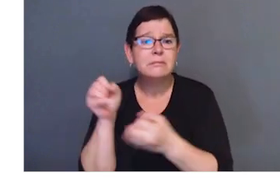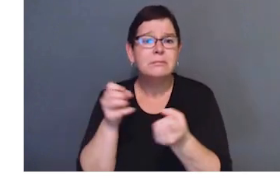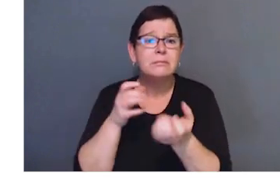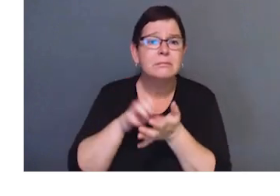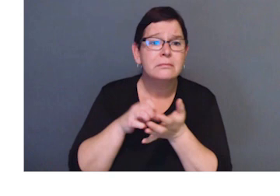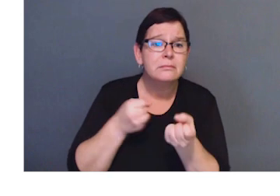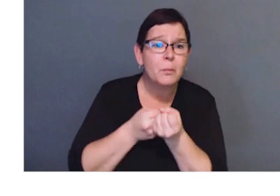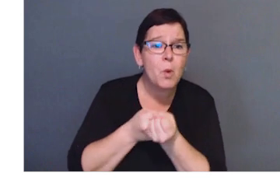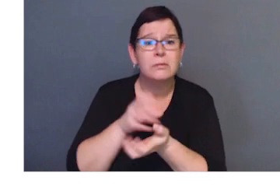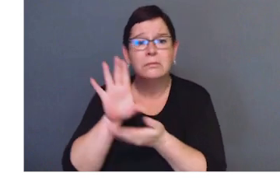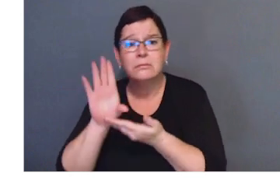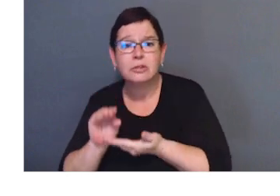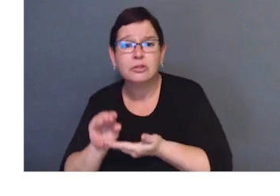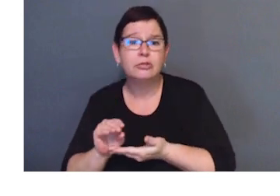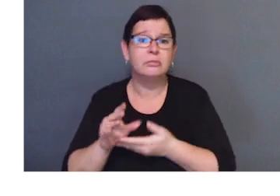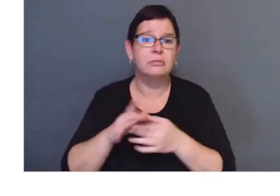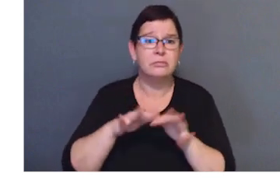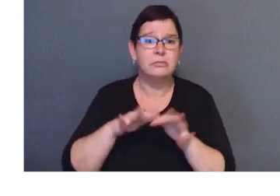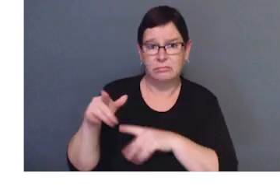screen.